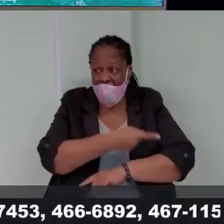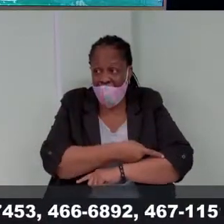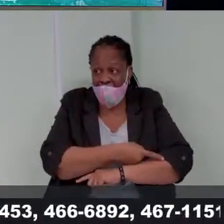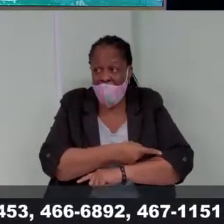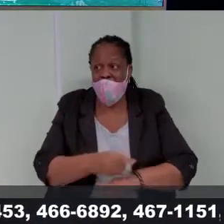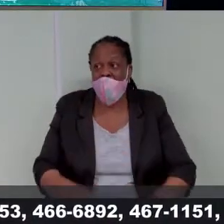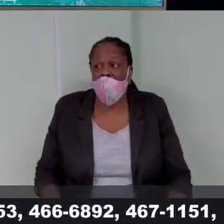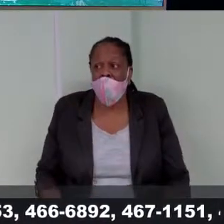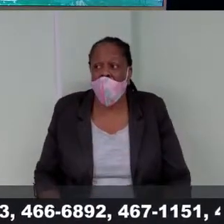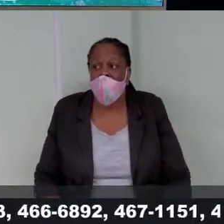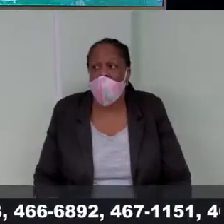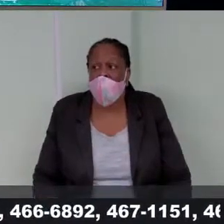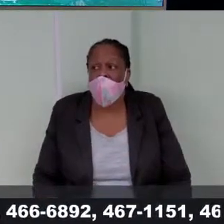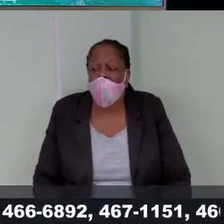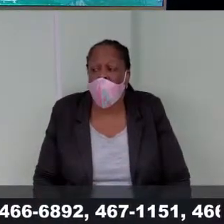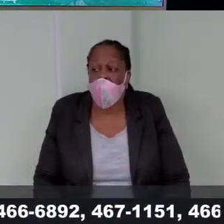with